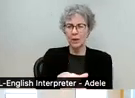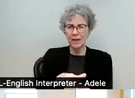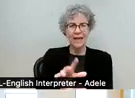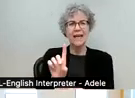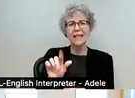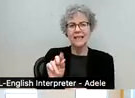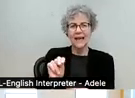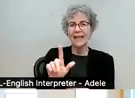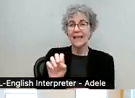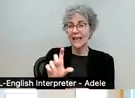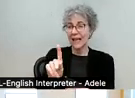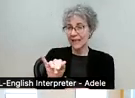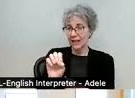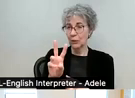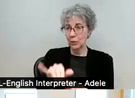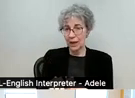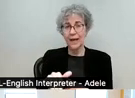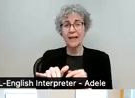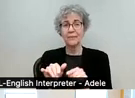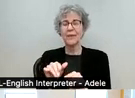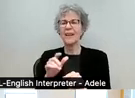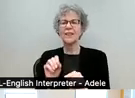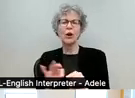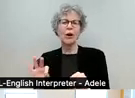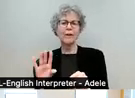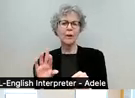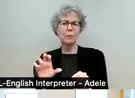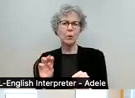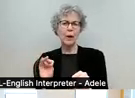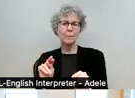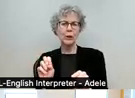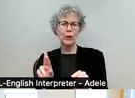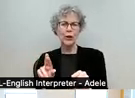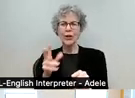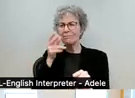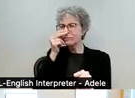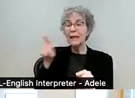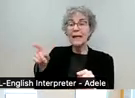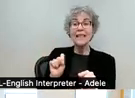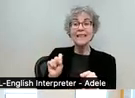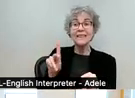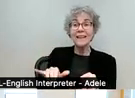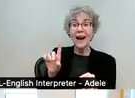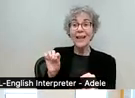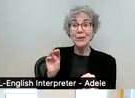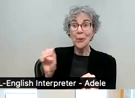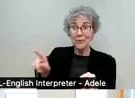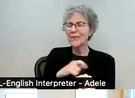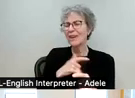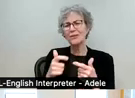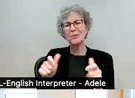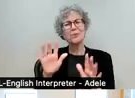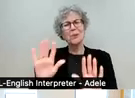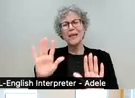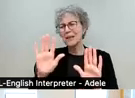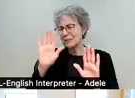Way. Danlecki Way is just off Bremner, which is just down the street from the Sky Dome. Great building, centrally located,